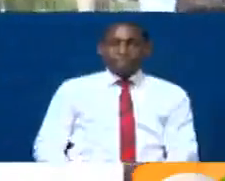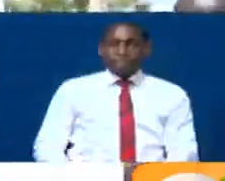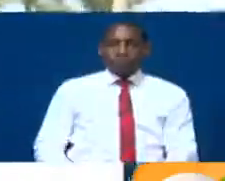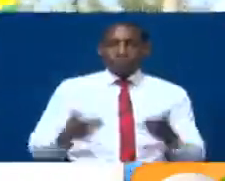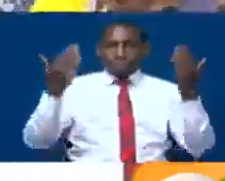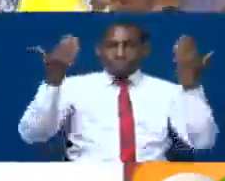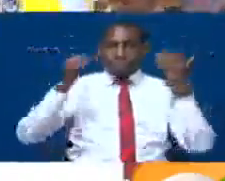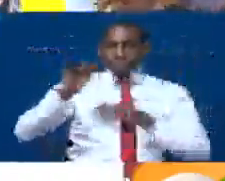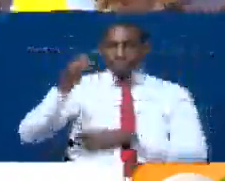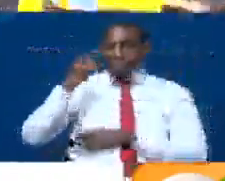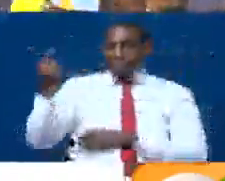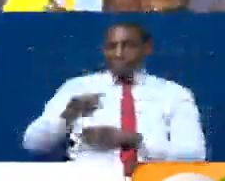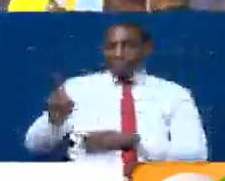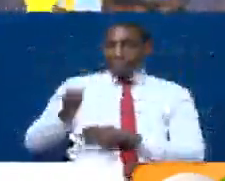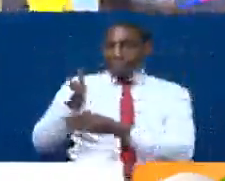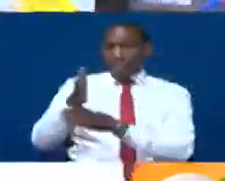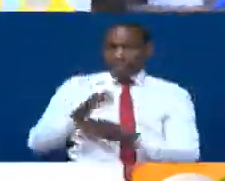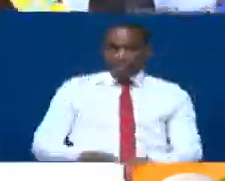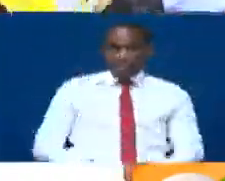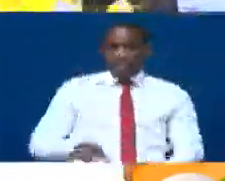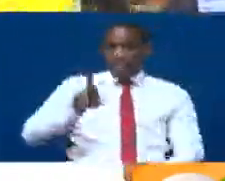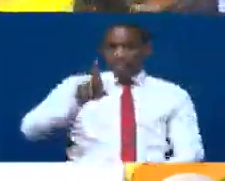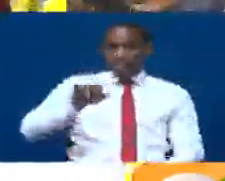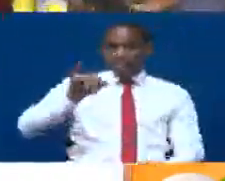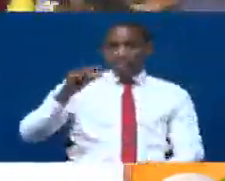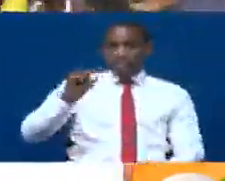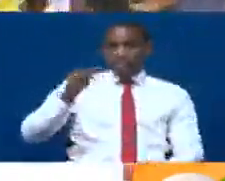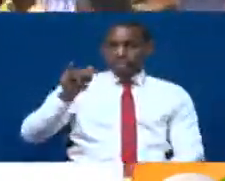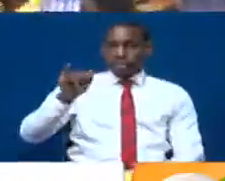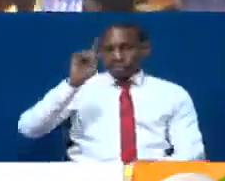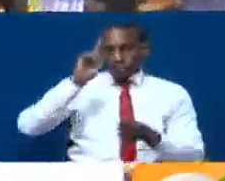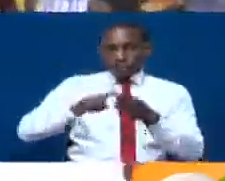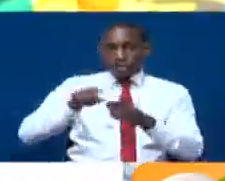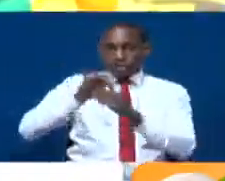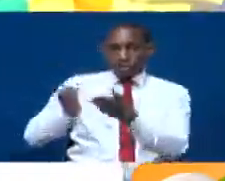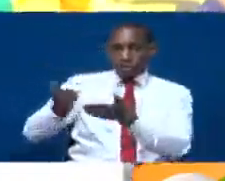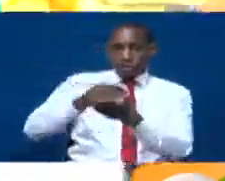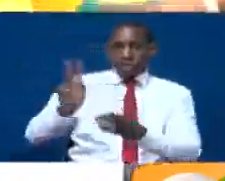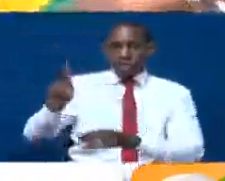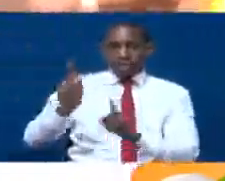Meru County on Thursday. Rigathi Gachagua on a vote hunting mission for the Kenya Kwanza team.